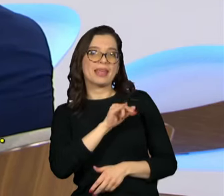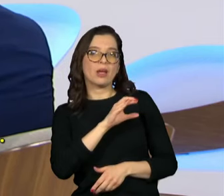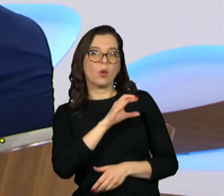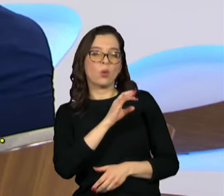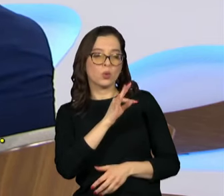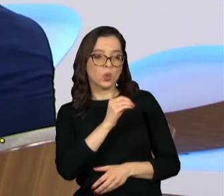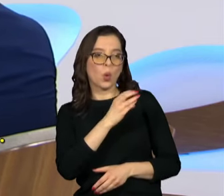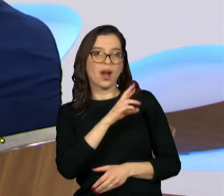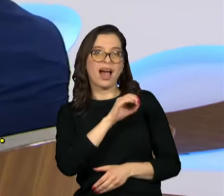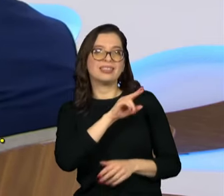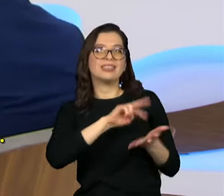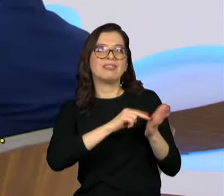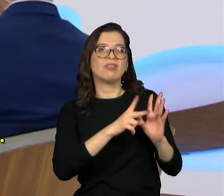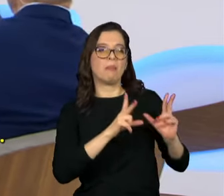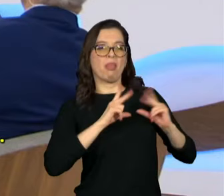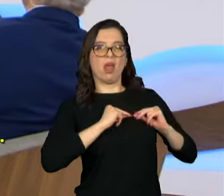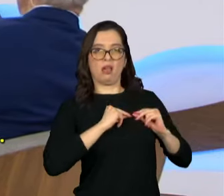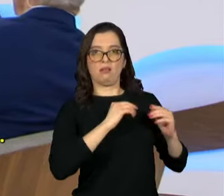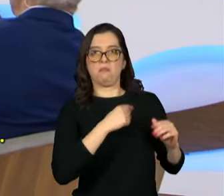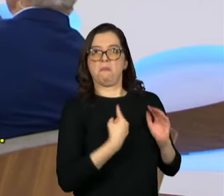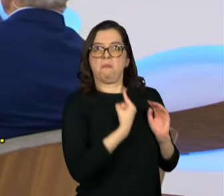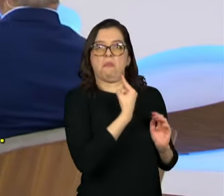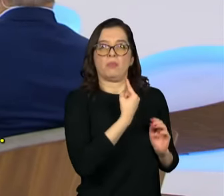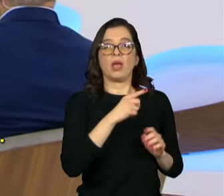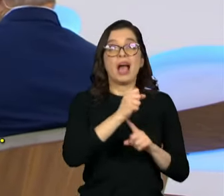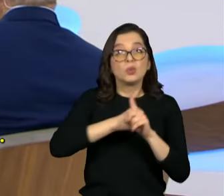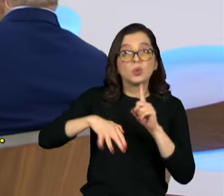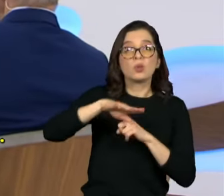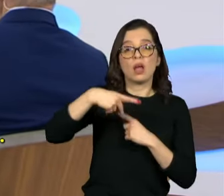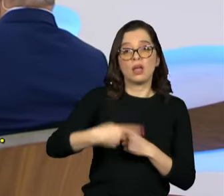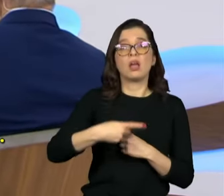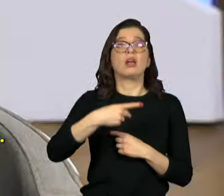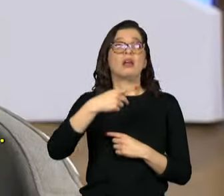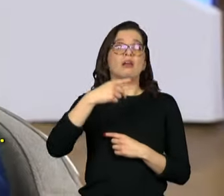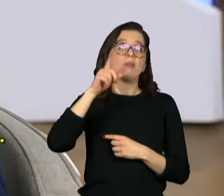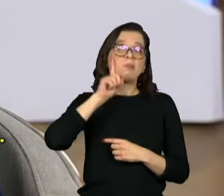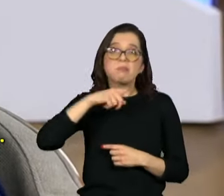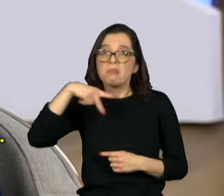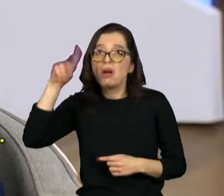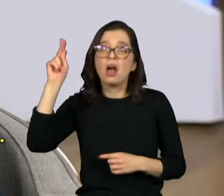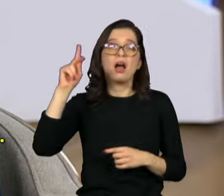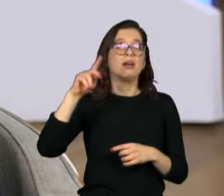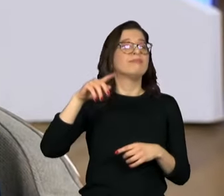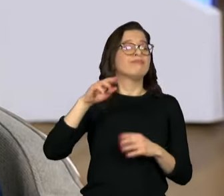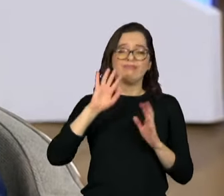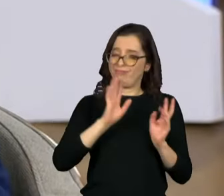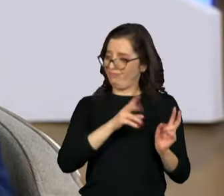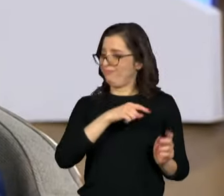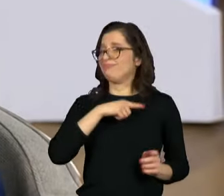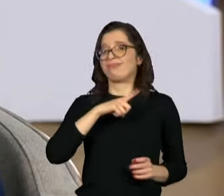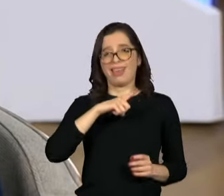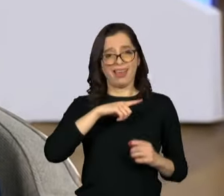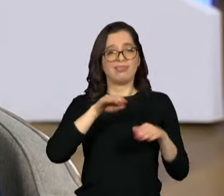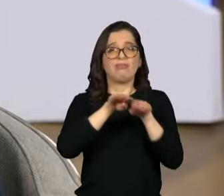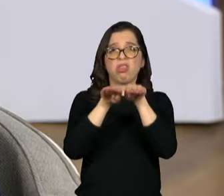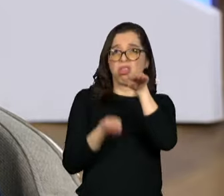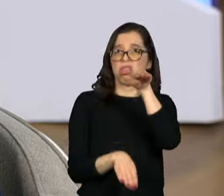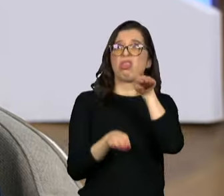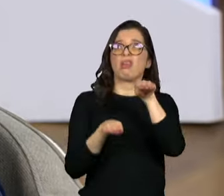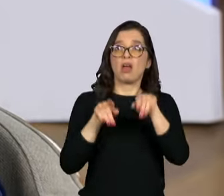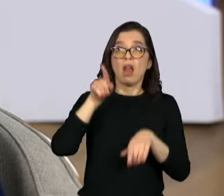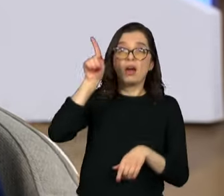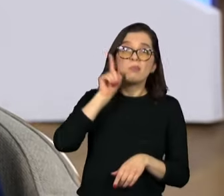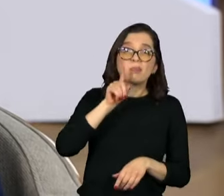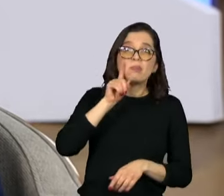our societies, both the United States and Brazil are highly unequal societies. In the United